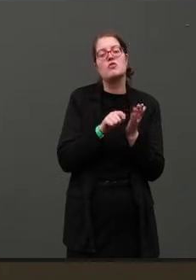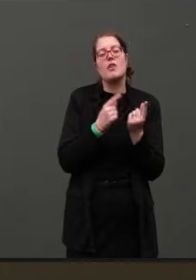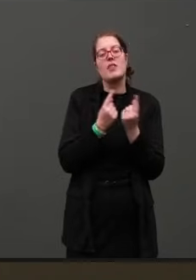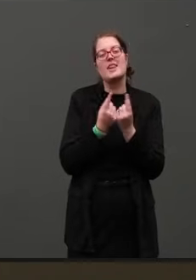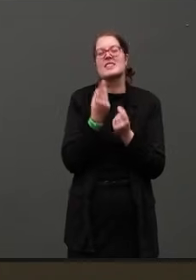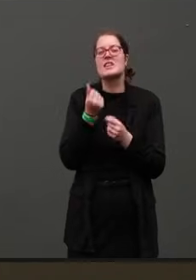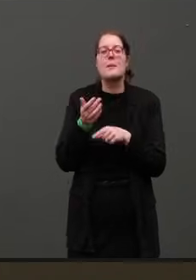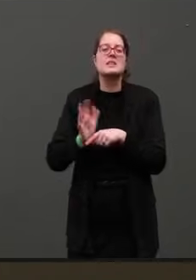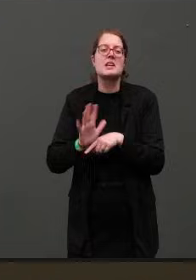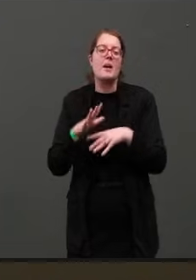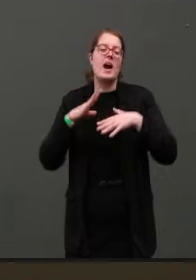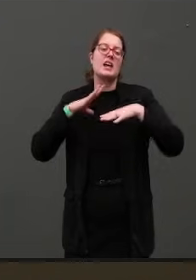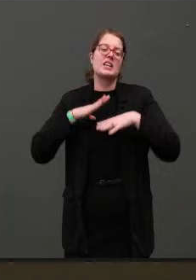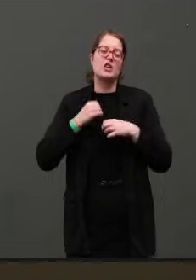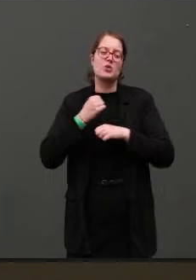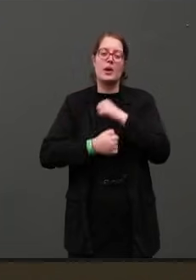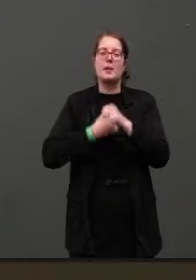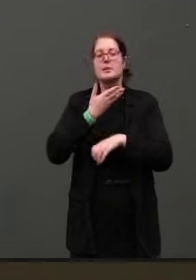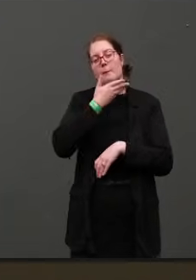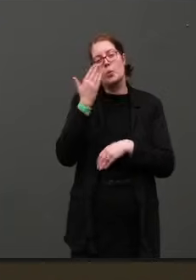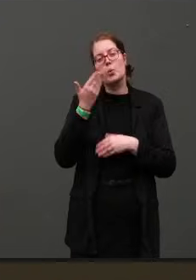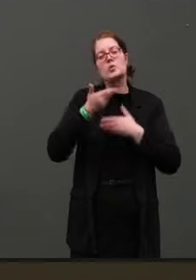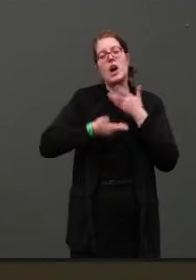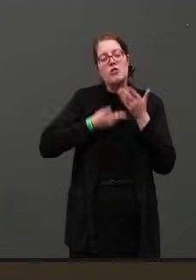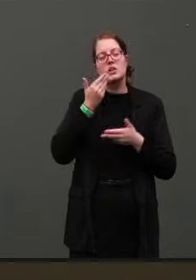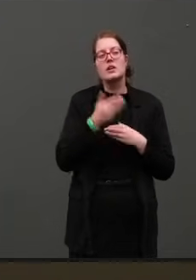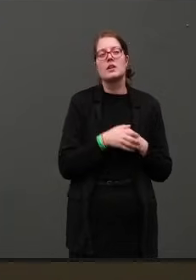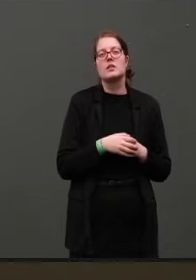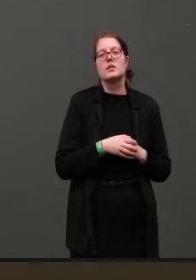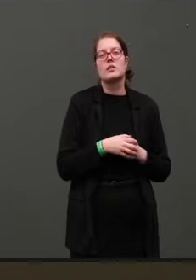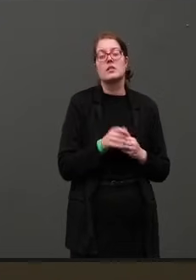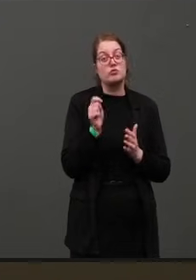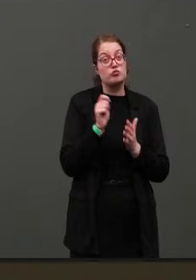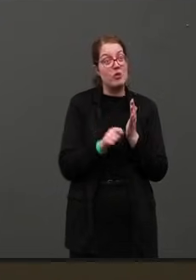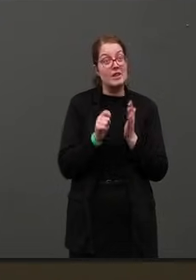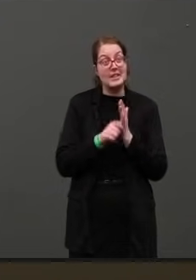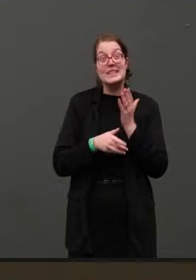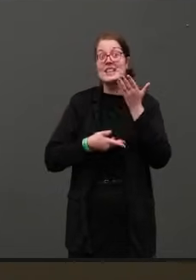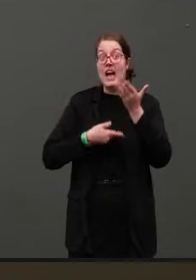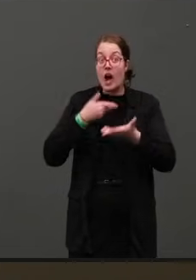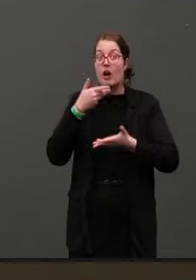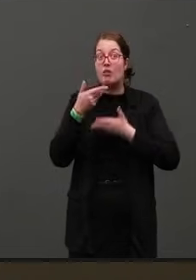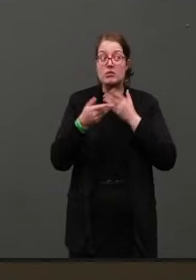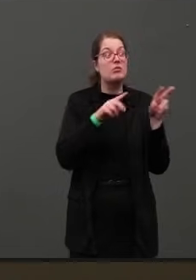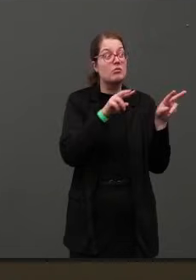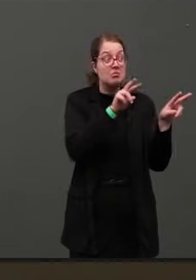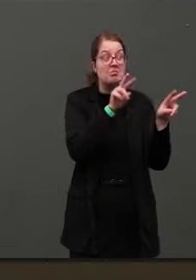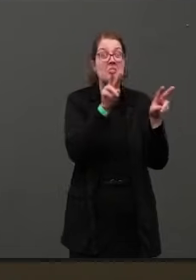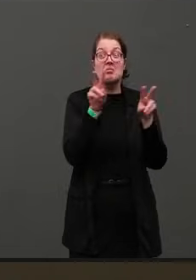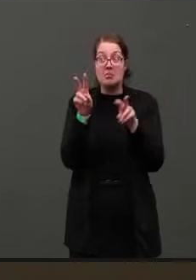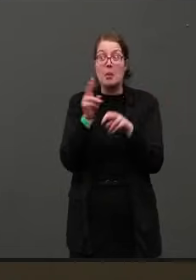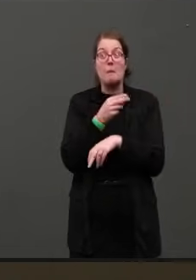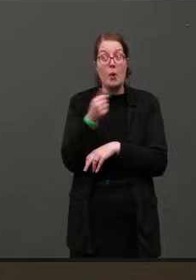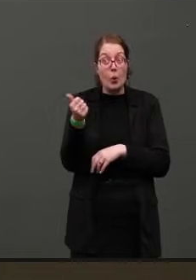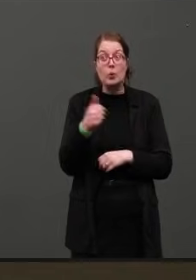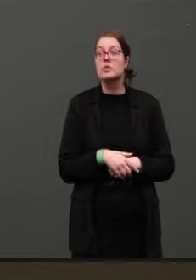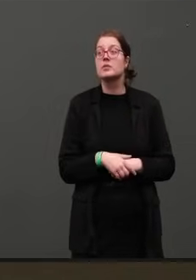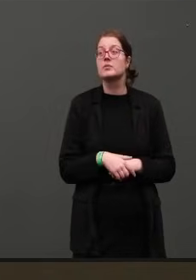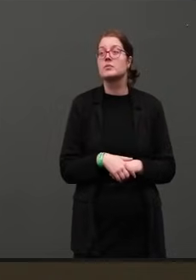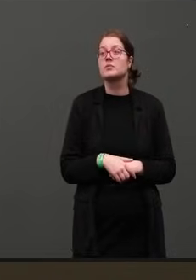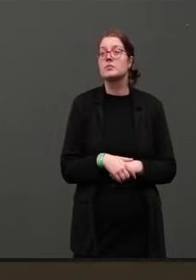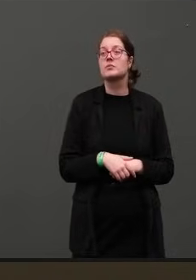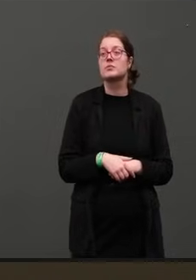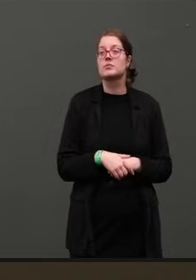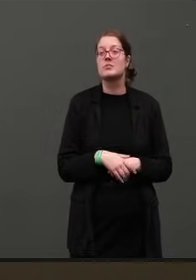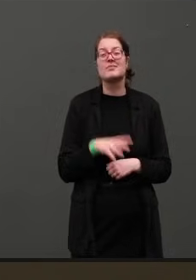with no narrative. But if you are, again, writing a narrative, and I assume most of the people in this audience are, then just remember that. It